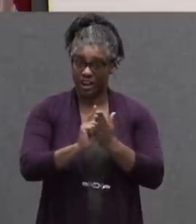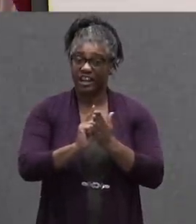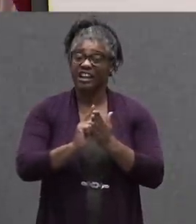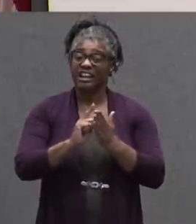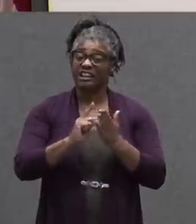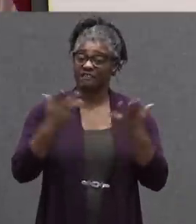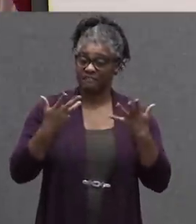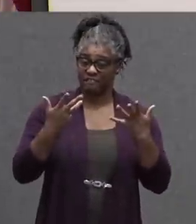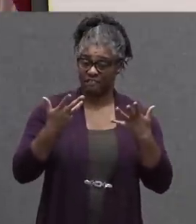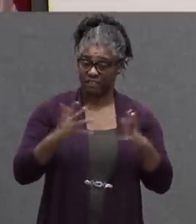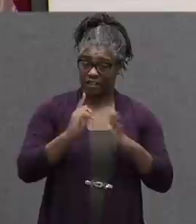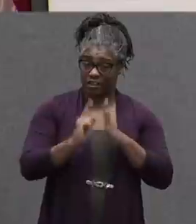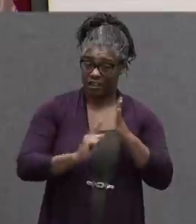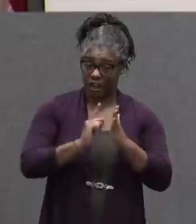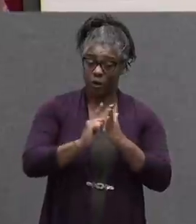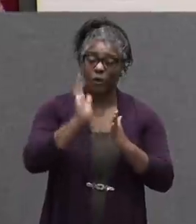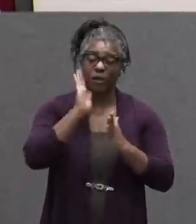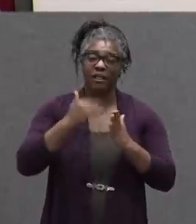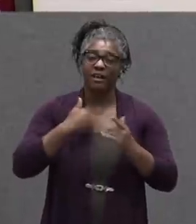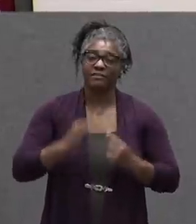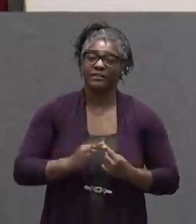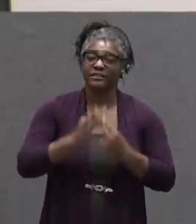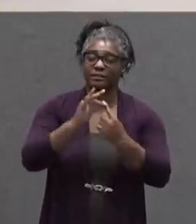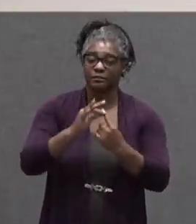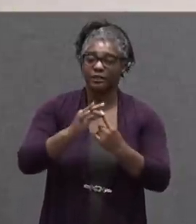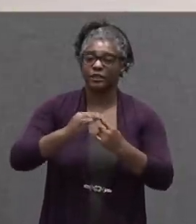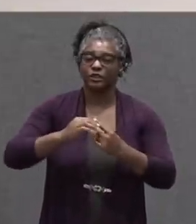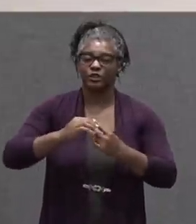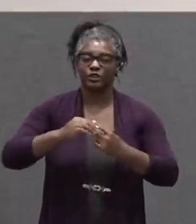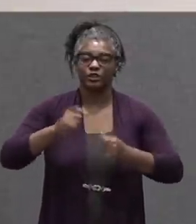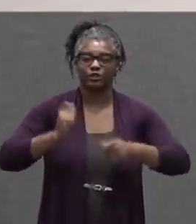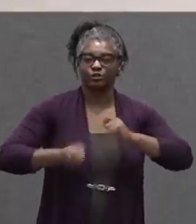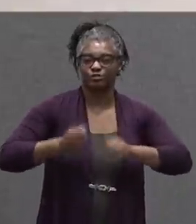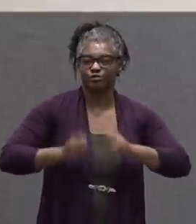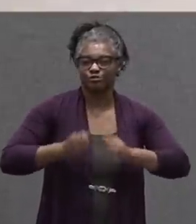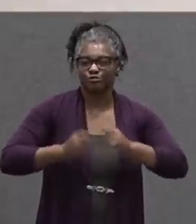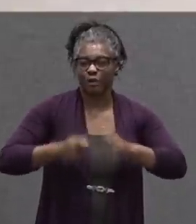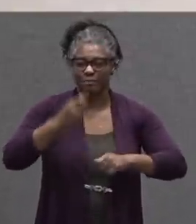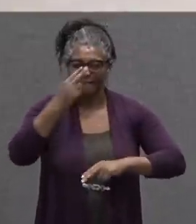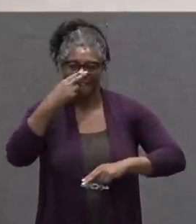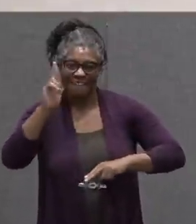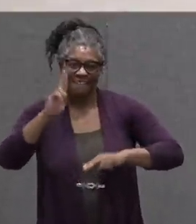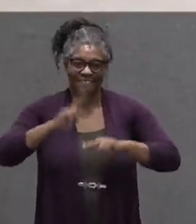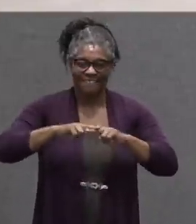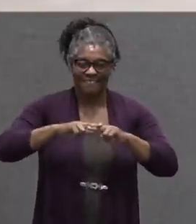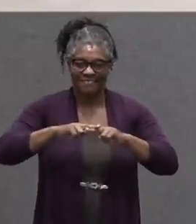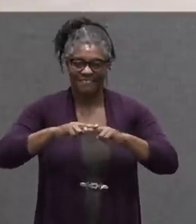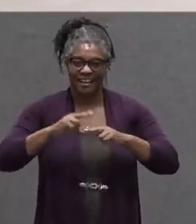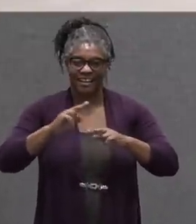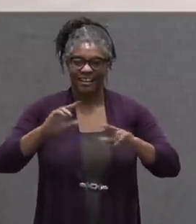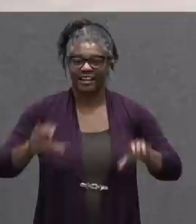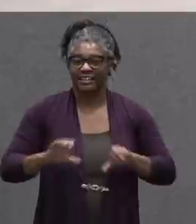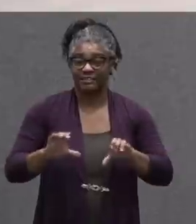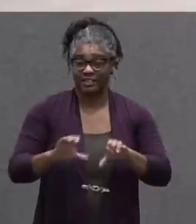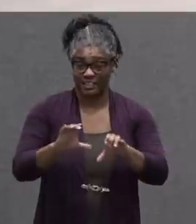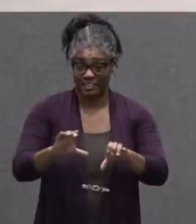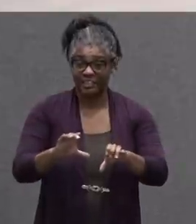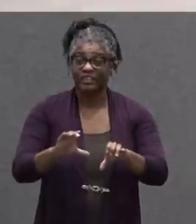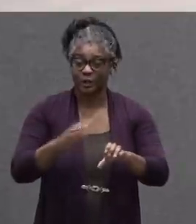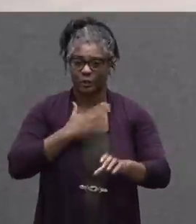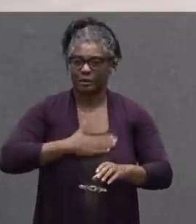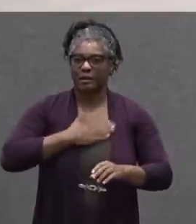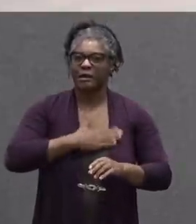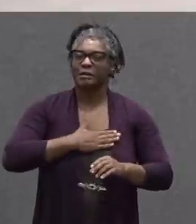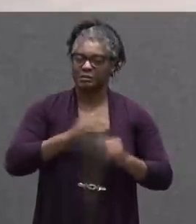we will have a special drum circle. So make sure you stay tuned in today after our lesson to watch the drum circle.